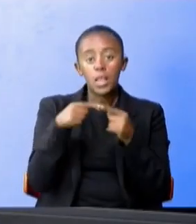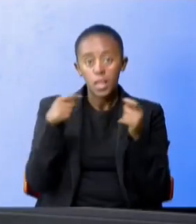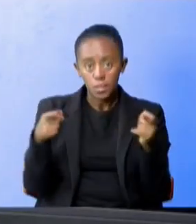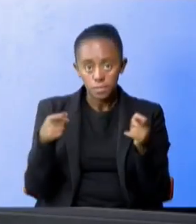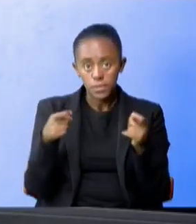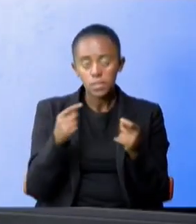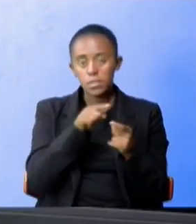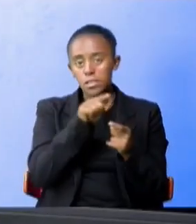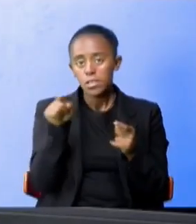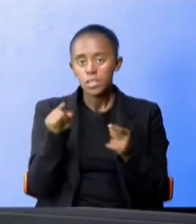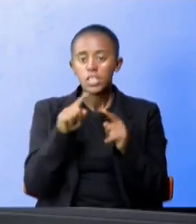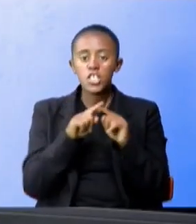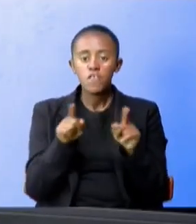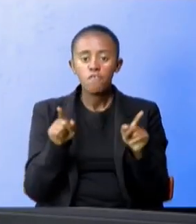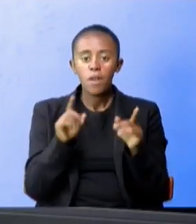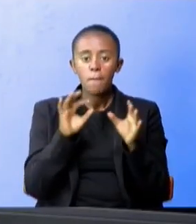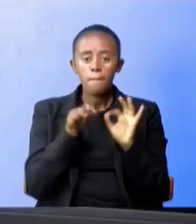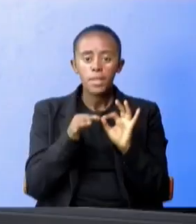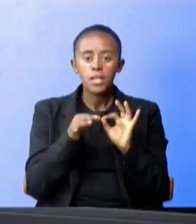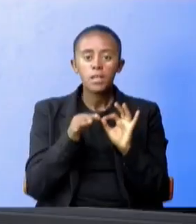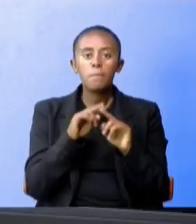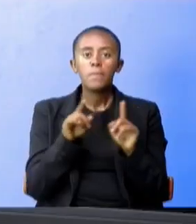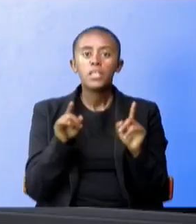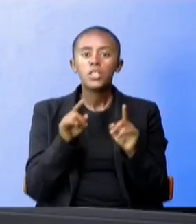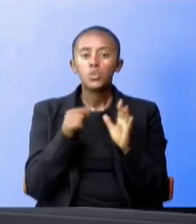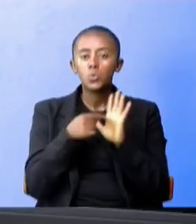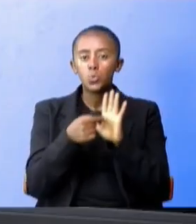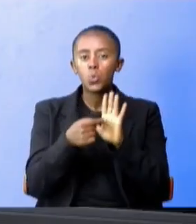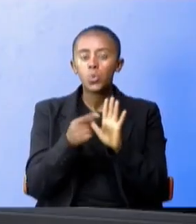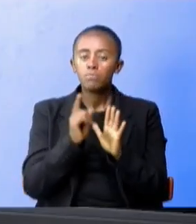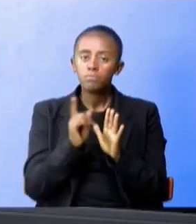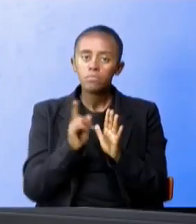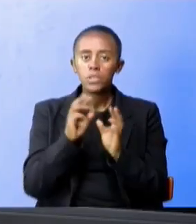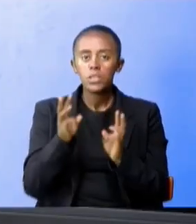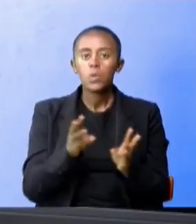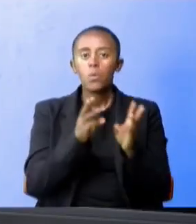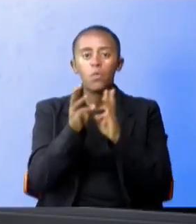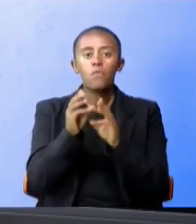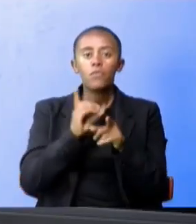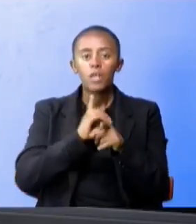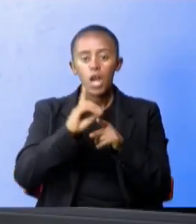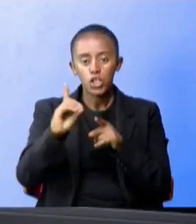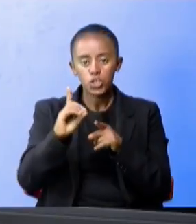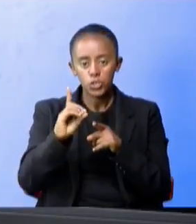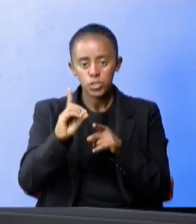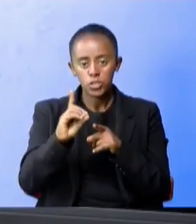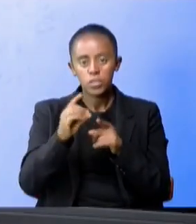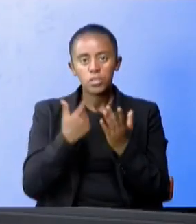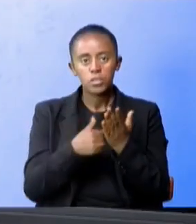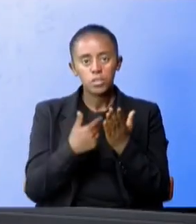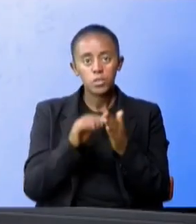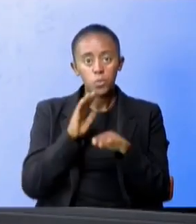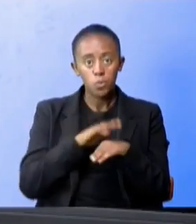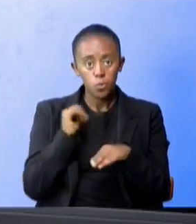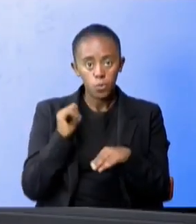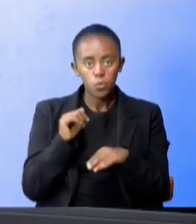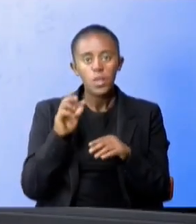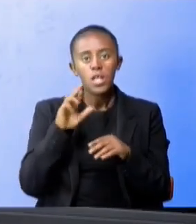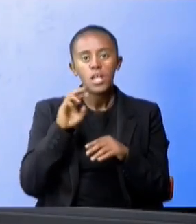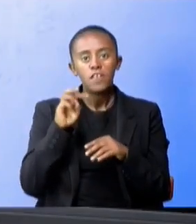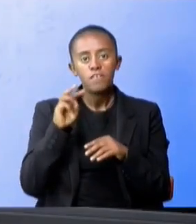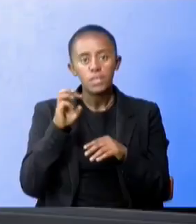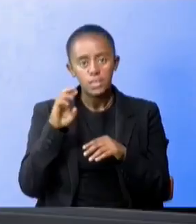and they have different meanings, but they are showing us the way of direction. So that's why we call it